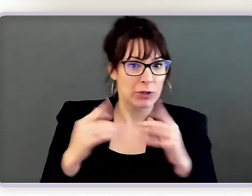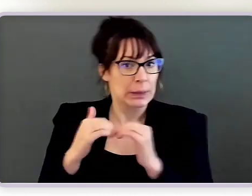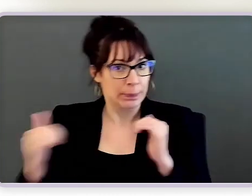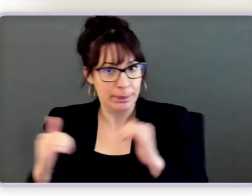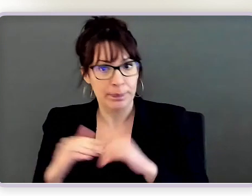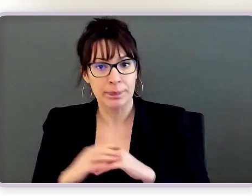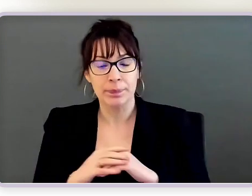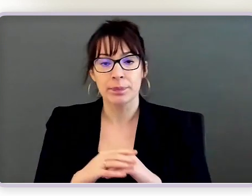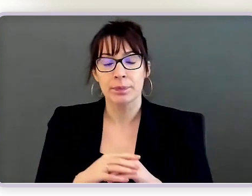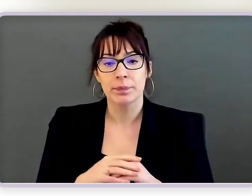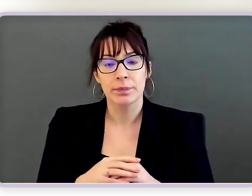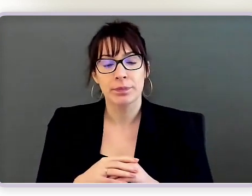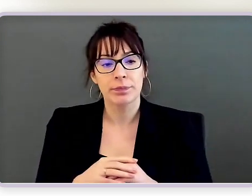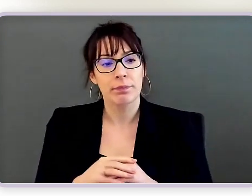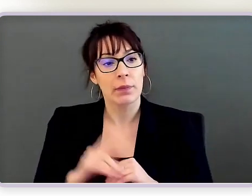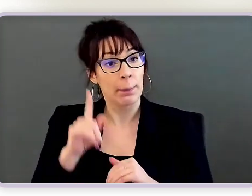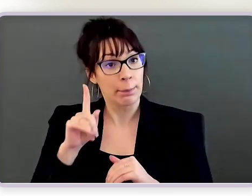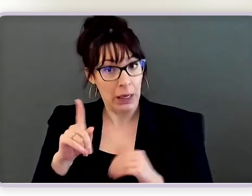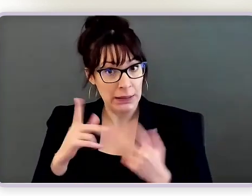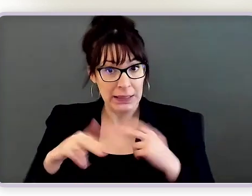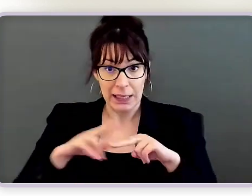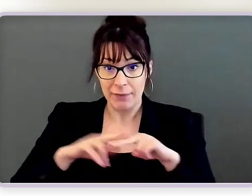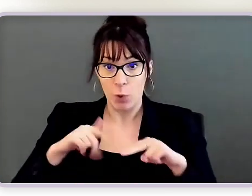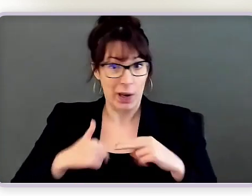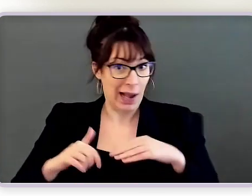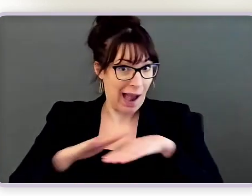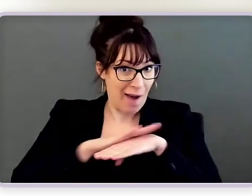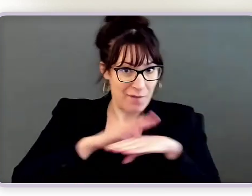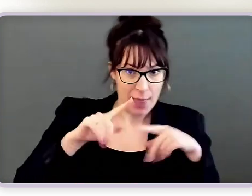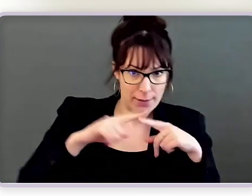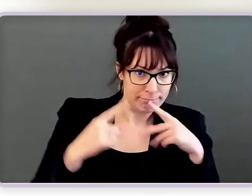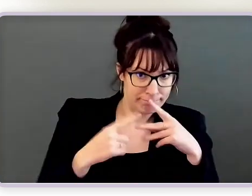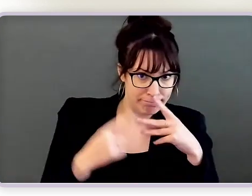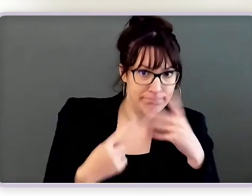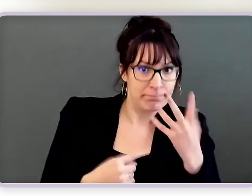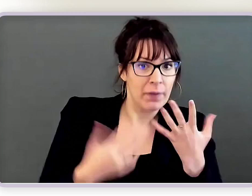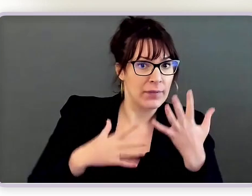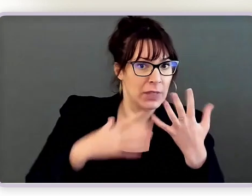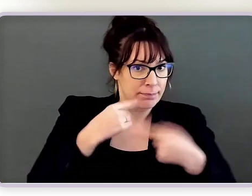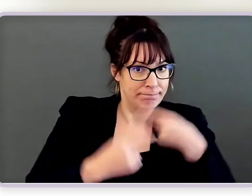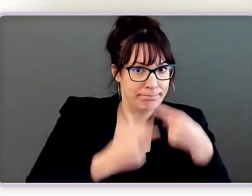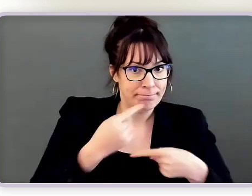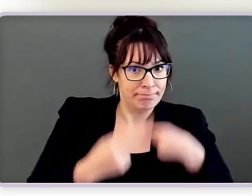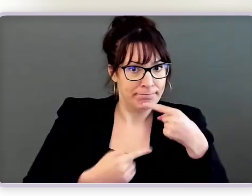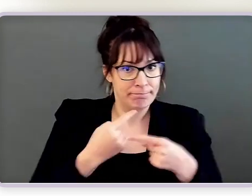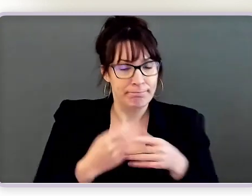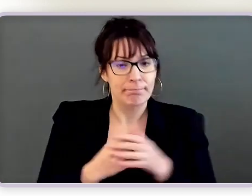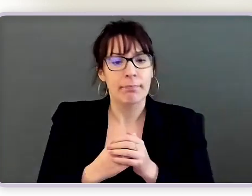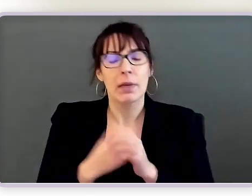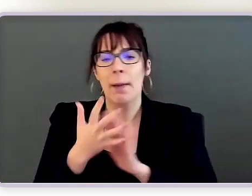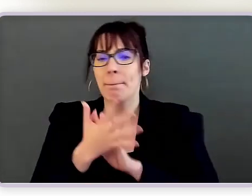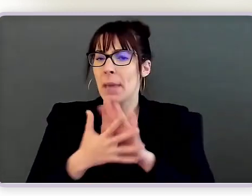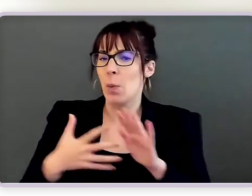satisfied those criteria, then the next questions to ask are these: what sort of treatment is